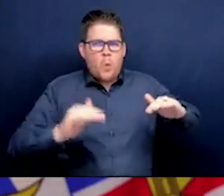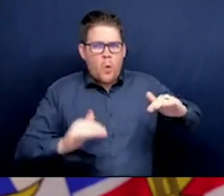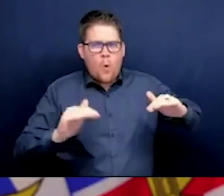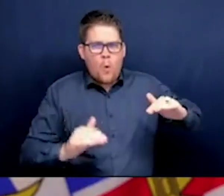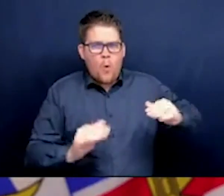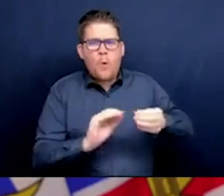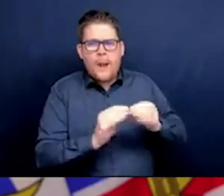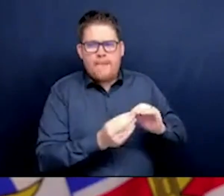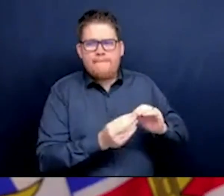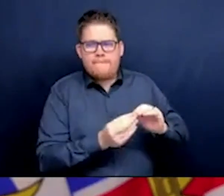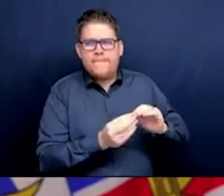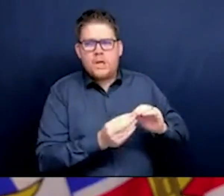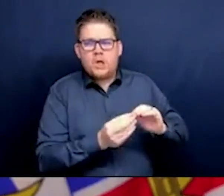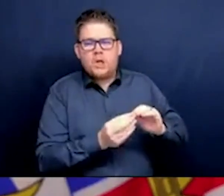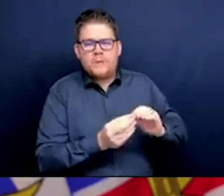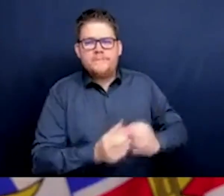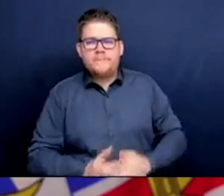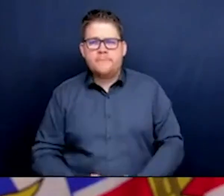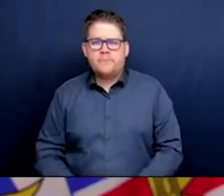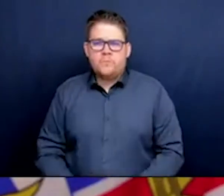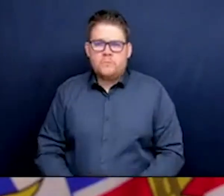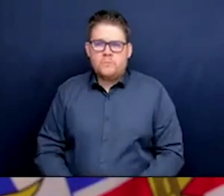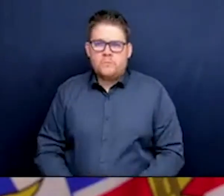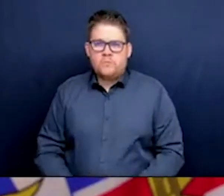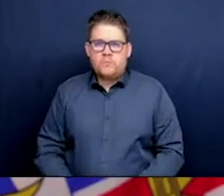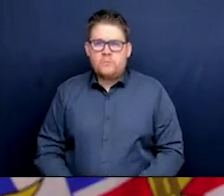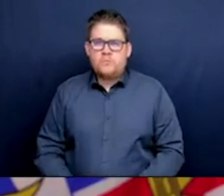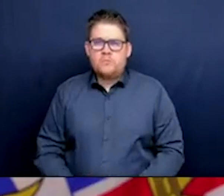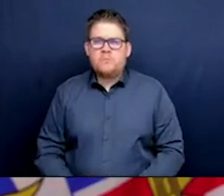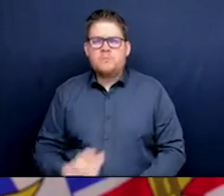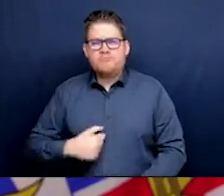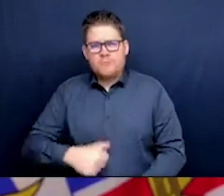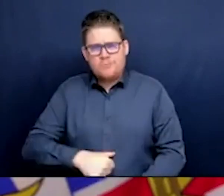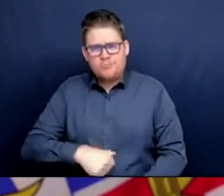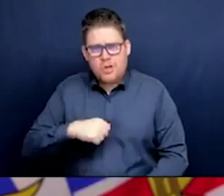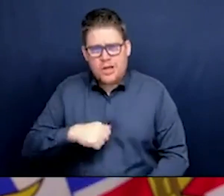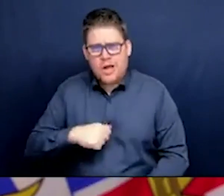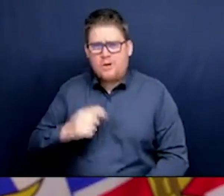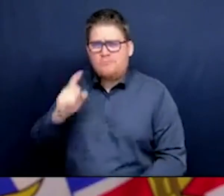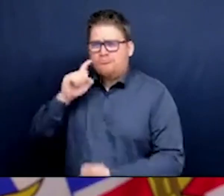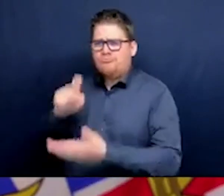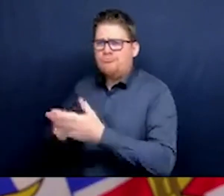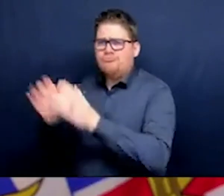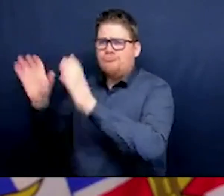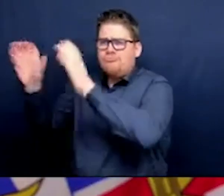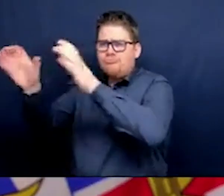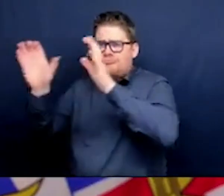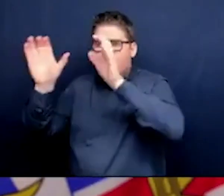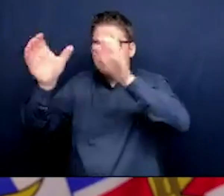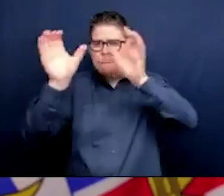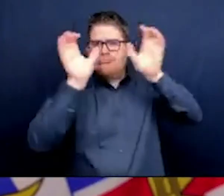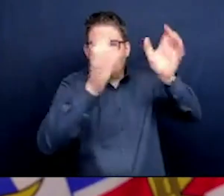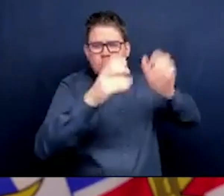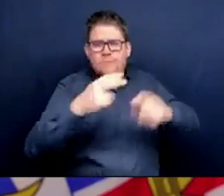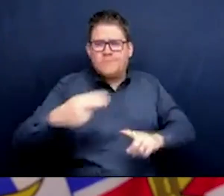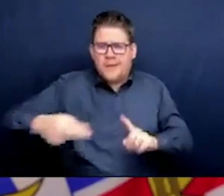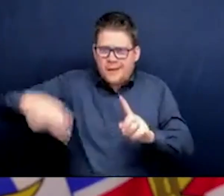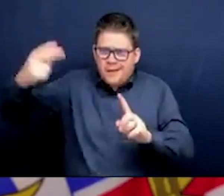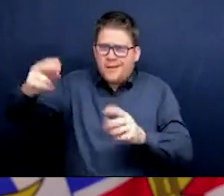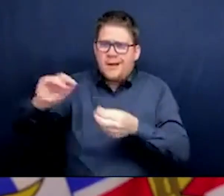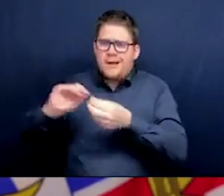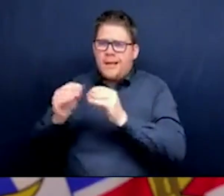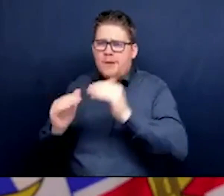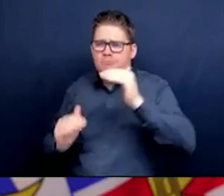proud that all of these are very high rates of immunization, and I think we can be reassured that across the